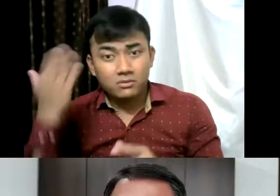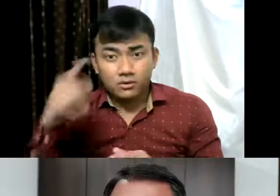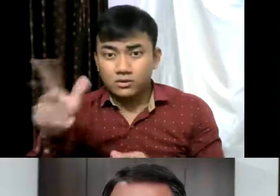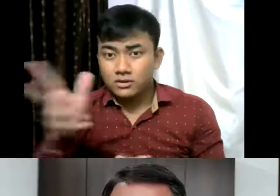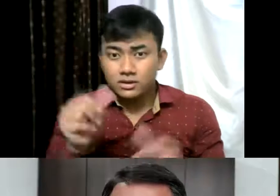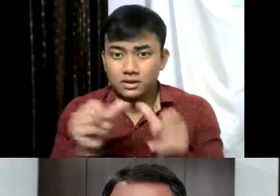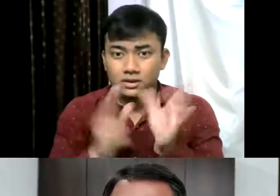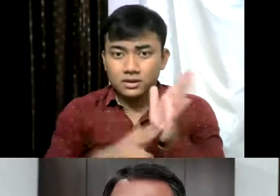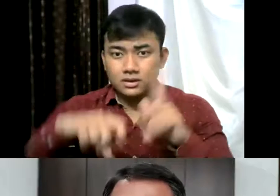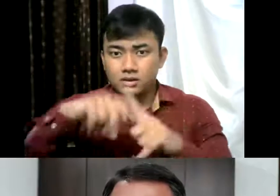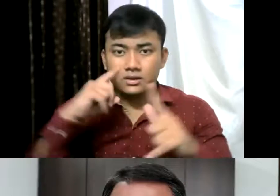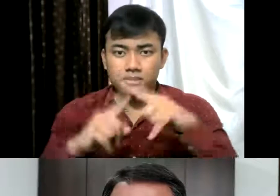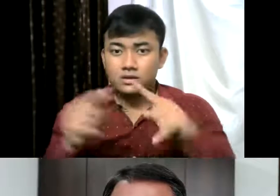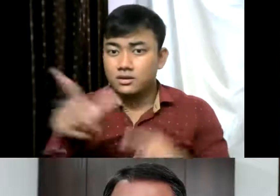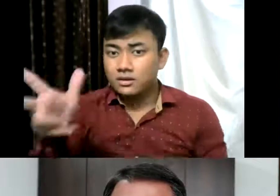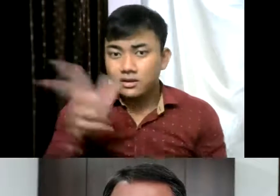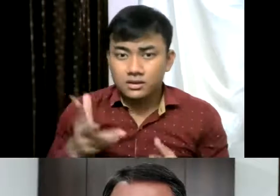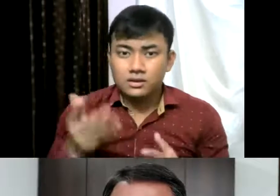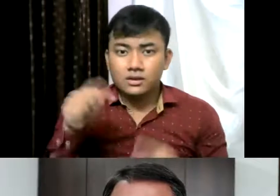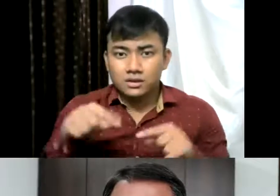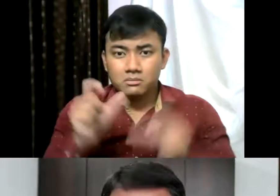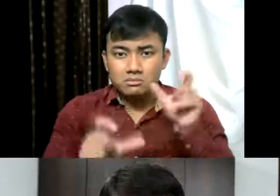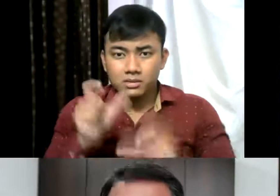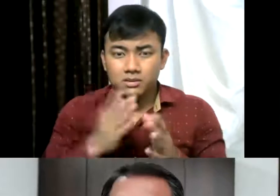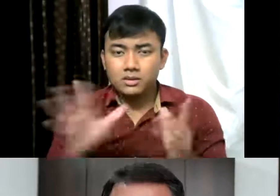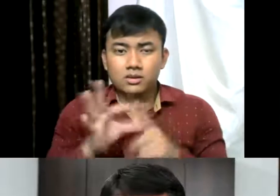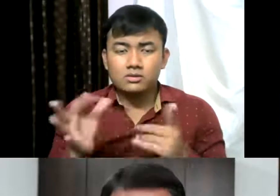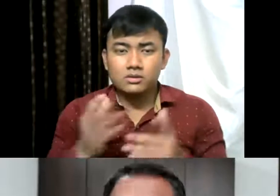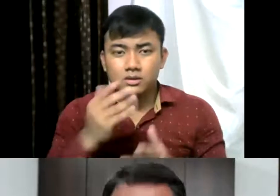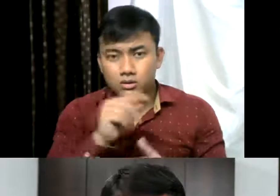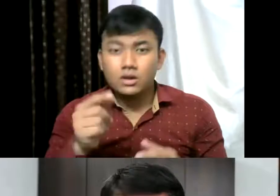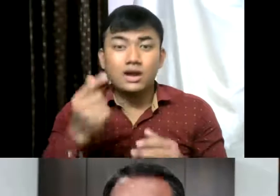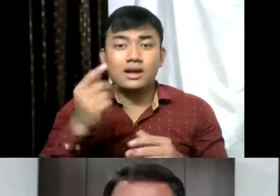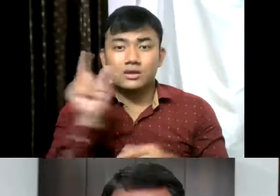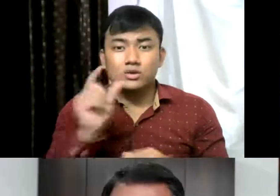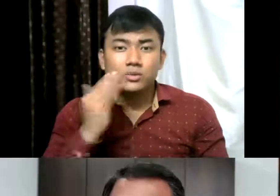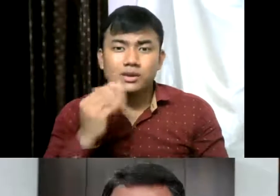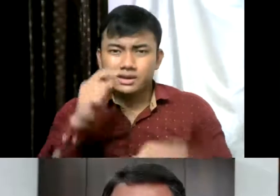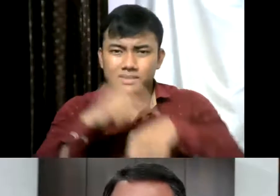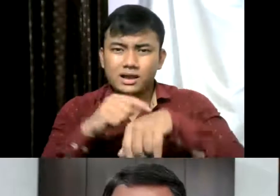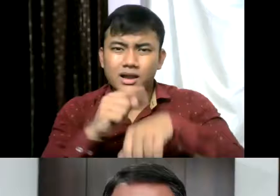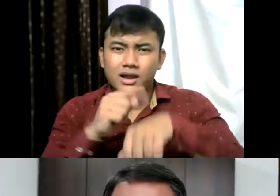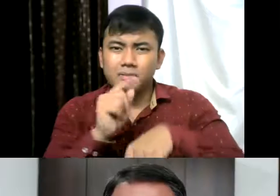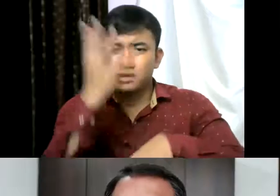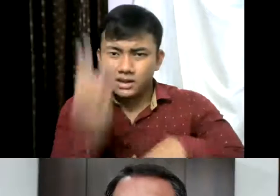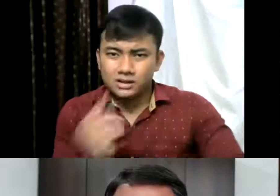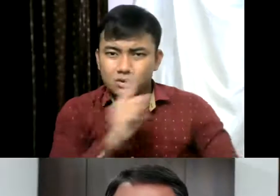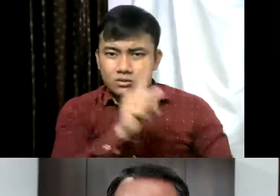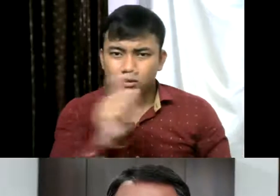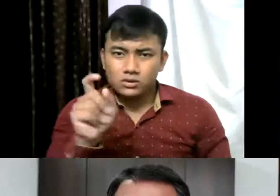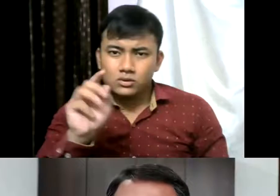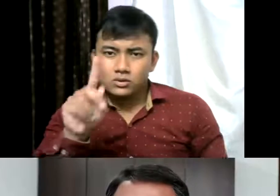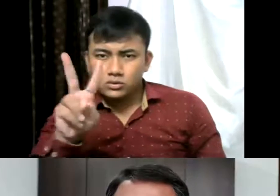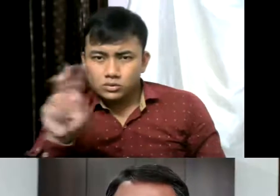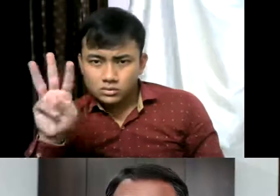how a lot of people use the upsurge in usage of dating apps went up at night, right? But that also would have been mostly through men, because are